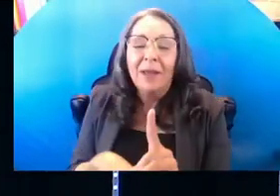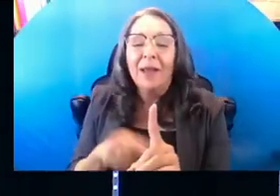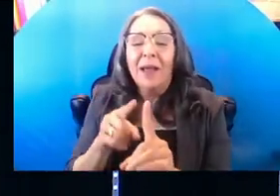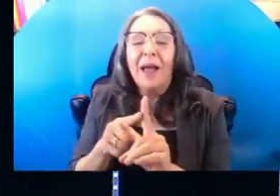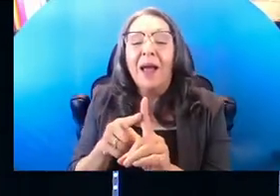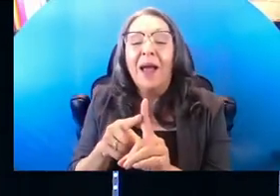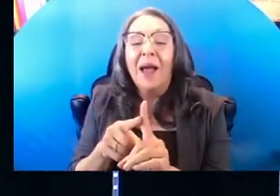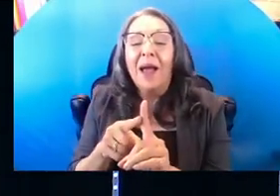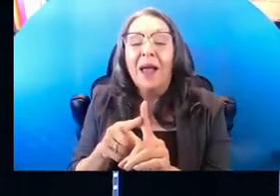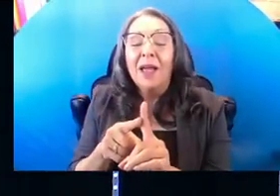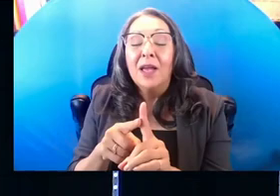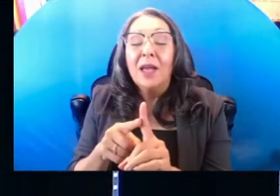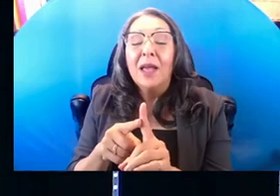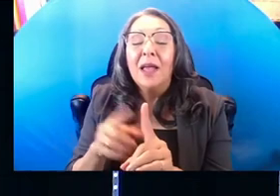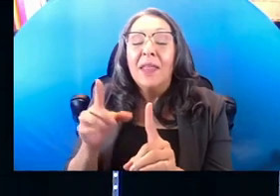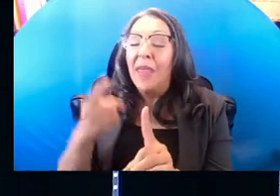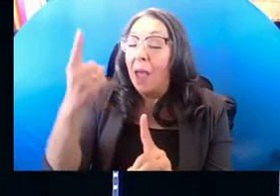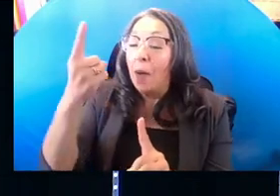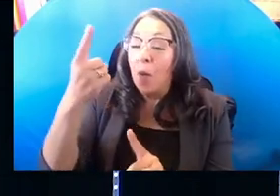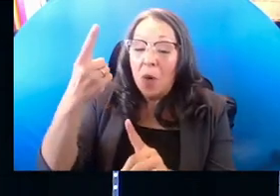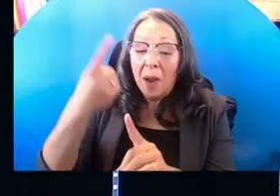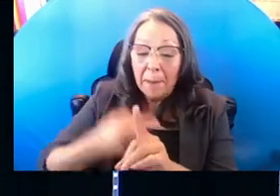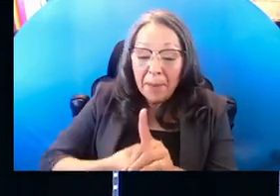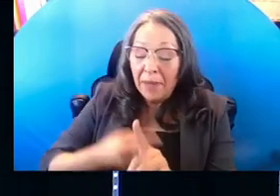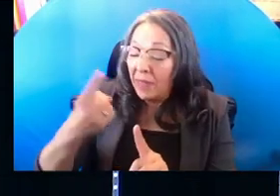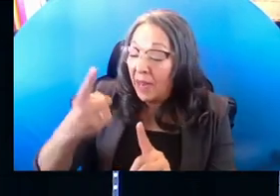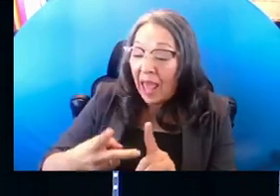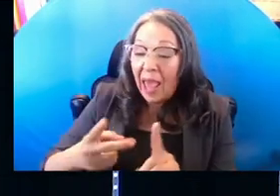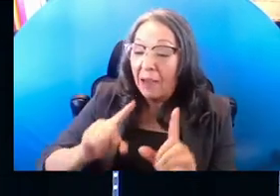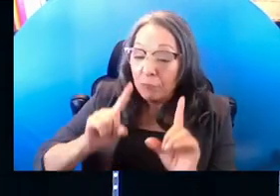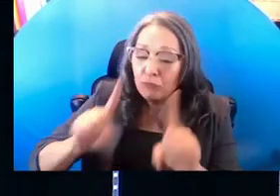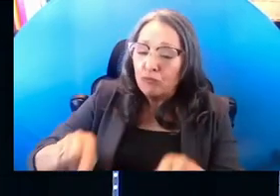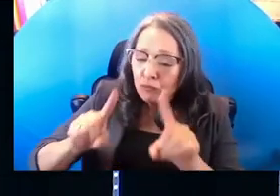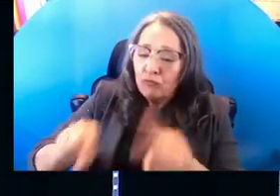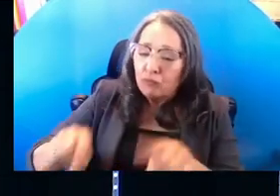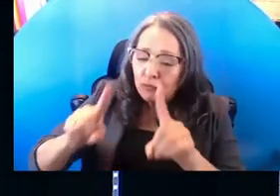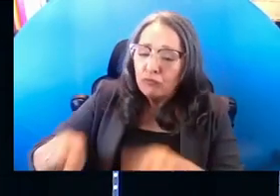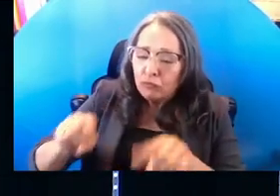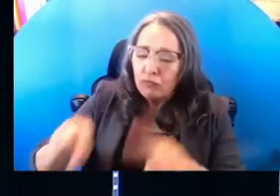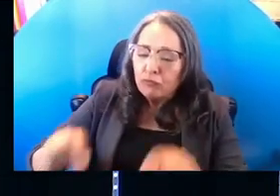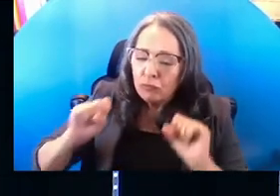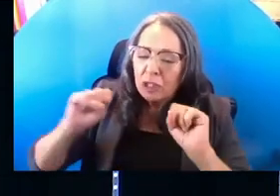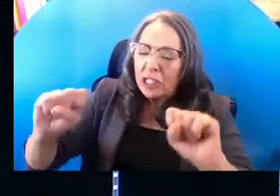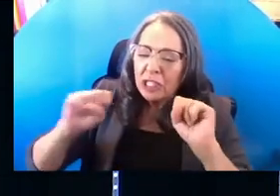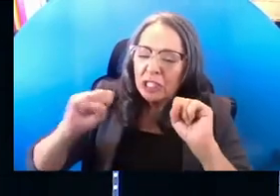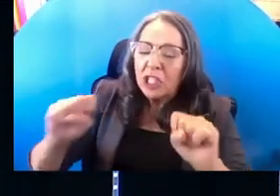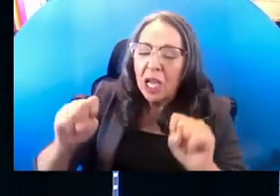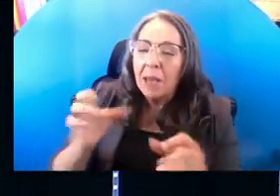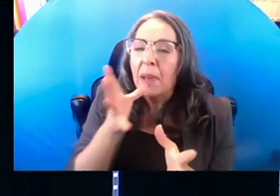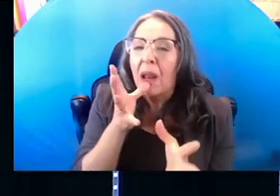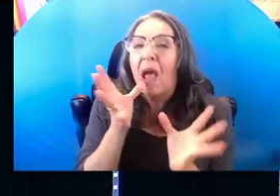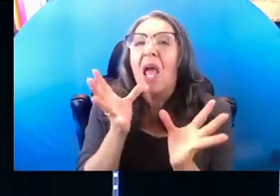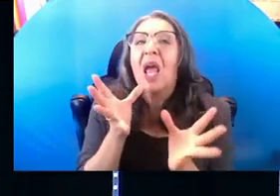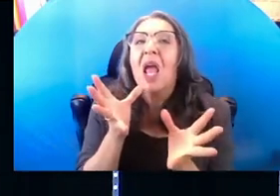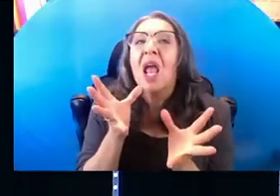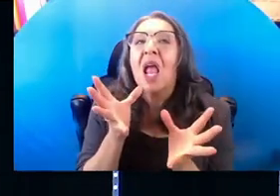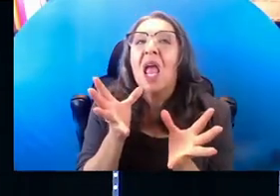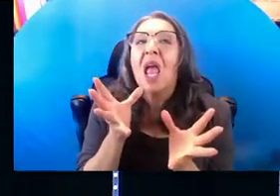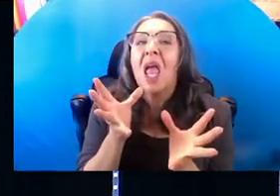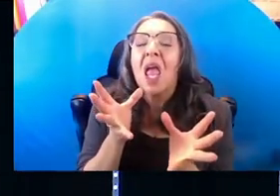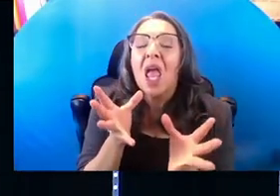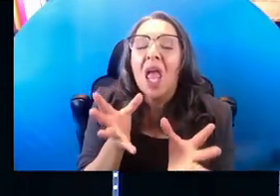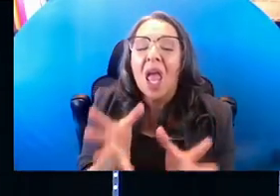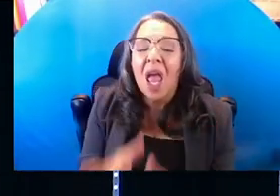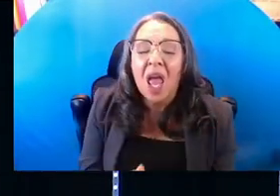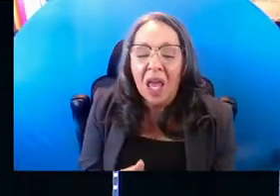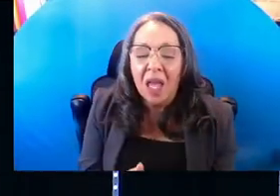that whole season, that month and a half or whatever it was that I was going consistently with Pat, I hated it. It was miserable. We'll use it as a silly